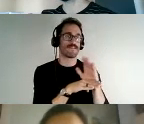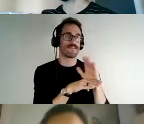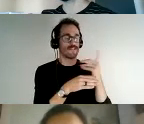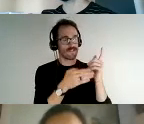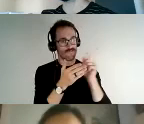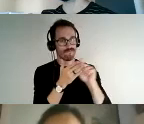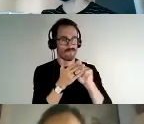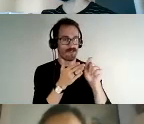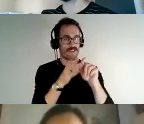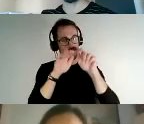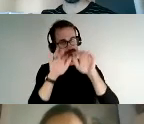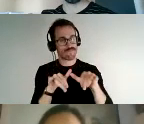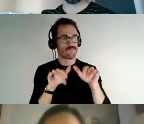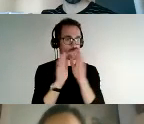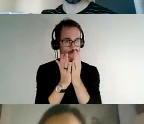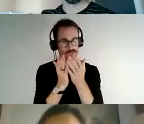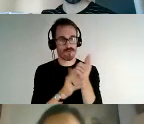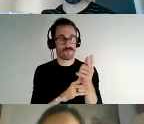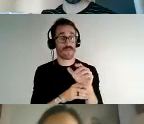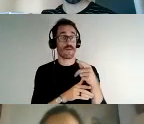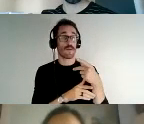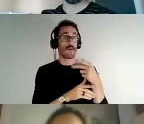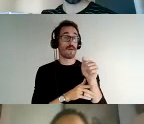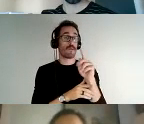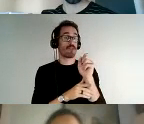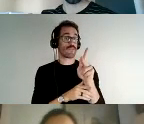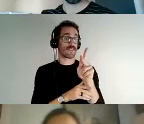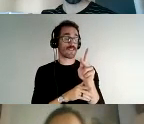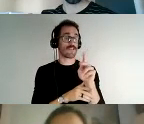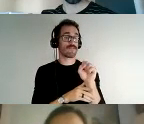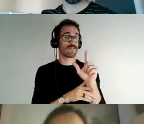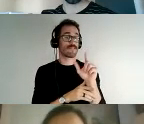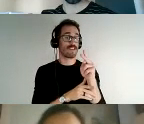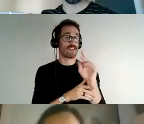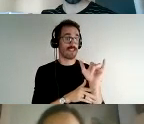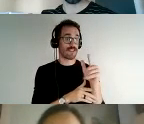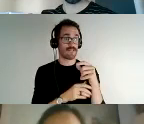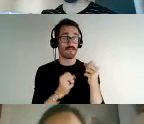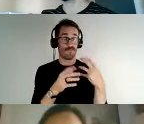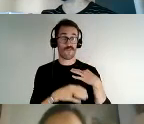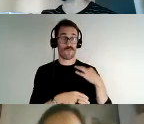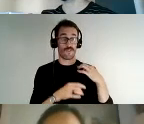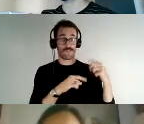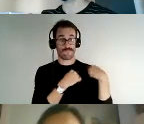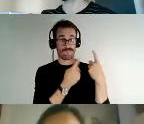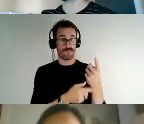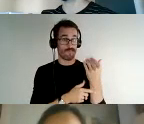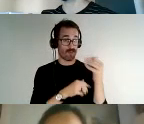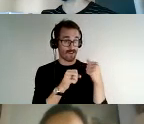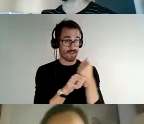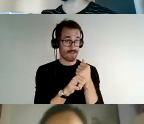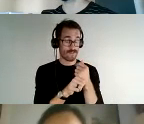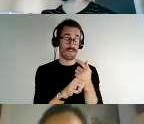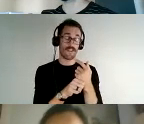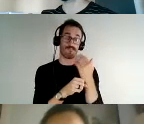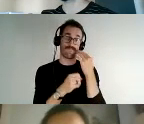book chapters and so on. Patrick Slaney, you are our volunteer, have been for more than 15 years now, so thank you. You know you